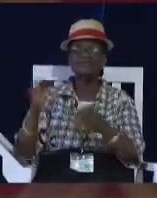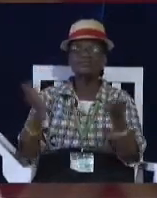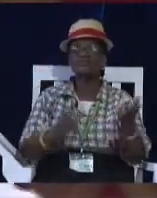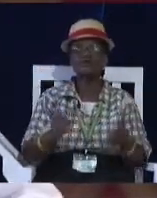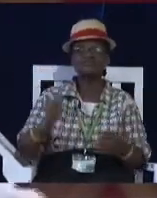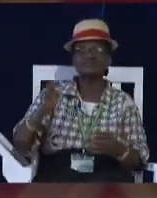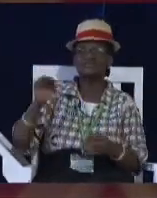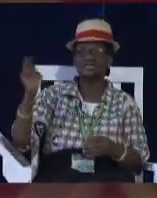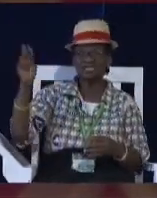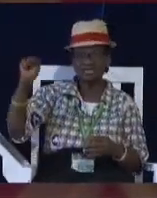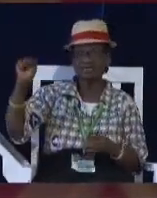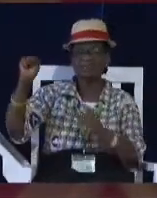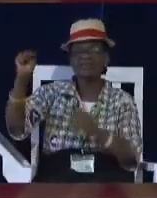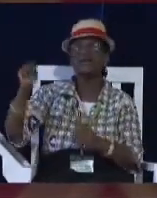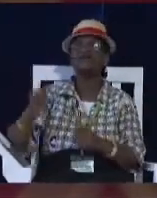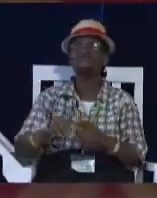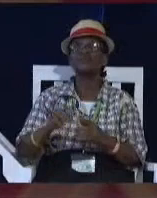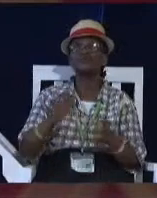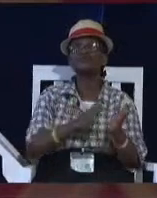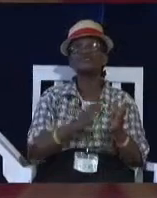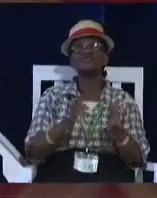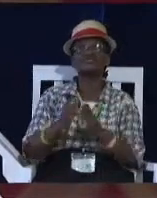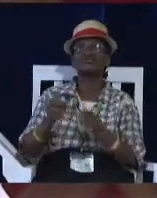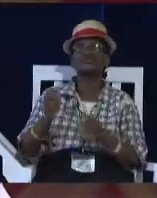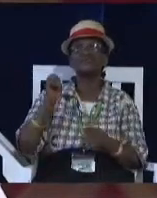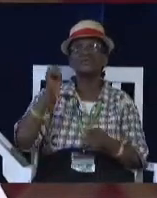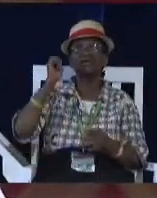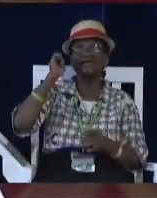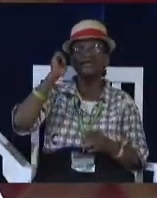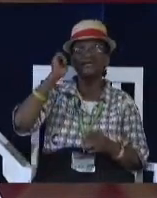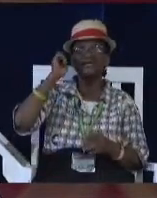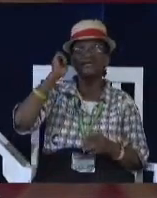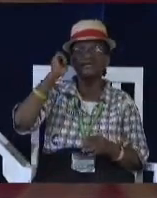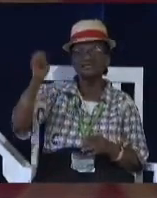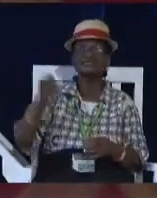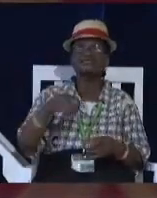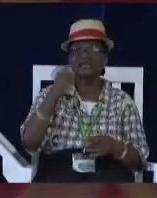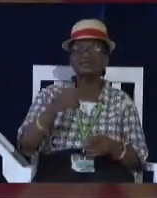you want? He said, I want to receive my sight. All right, receive your sight.